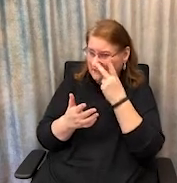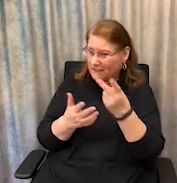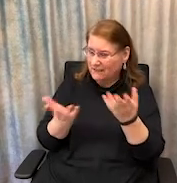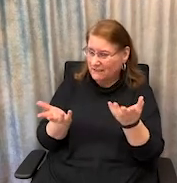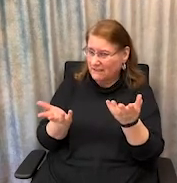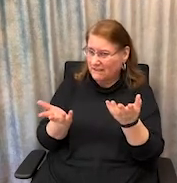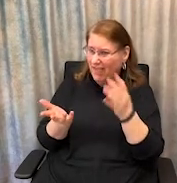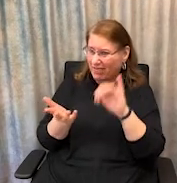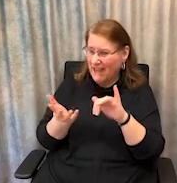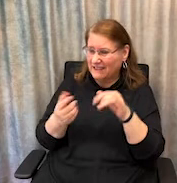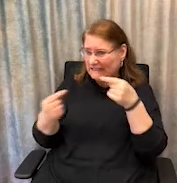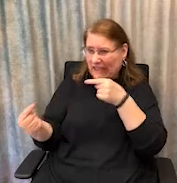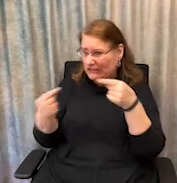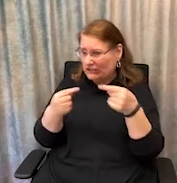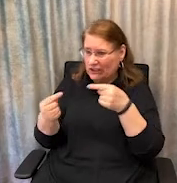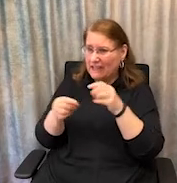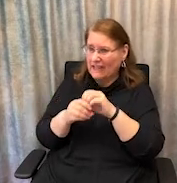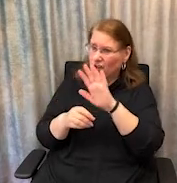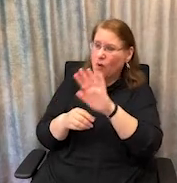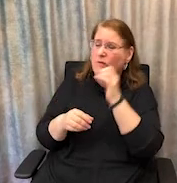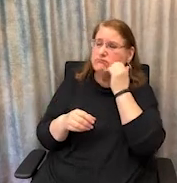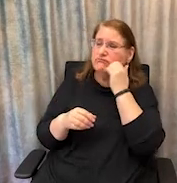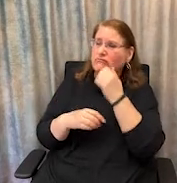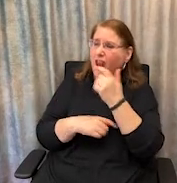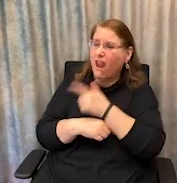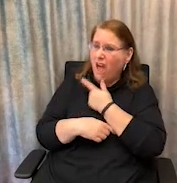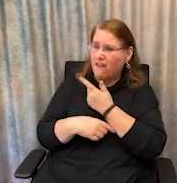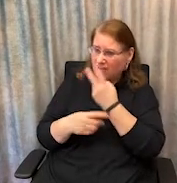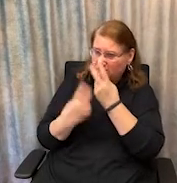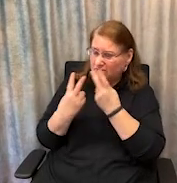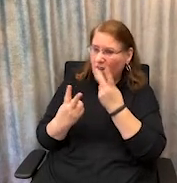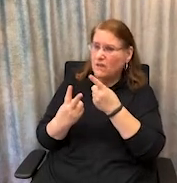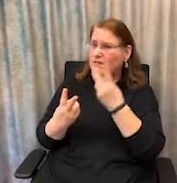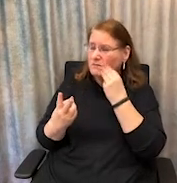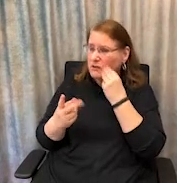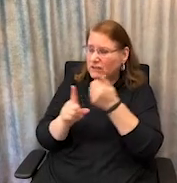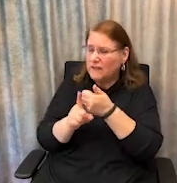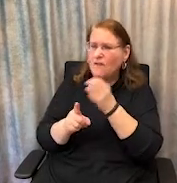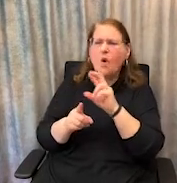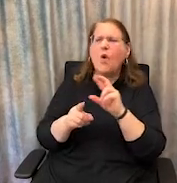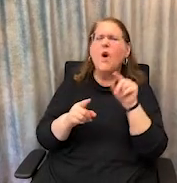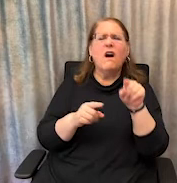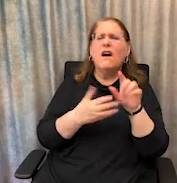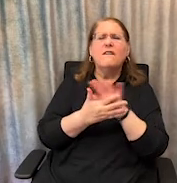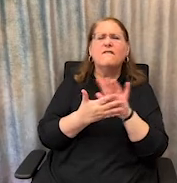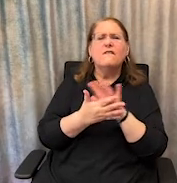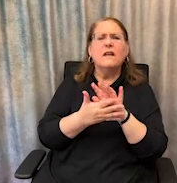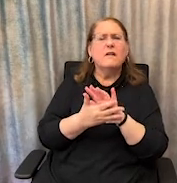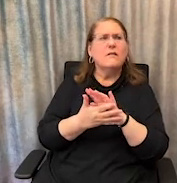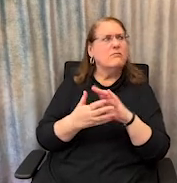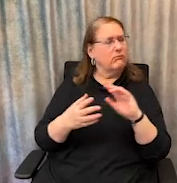explains so well. Do you see that tension in your daily life? Do you have an experience of it, or was the